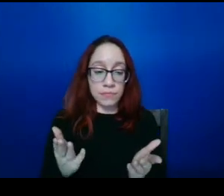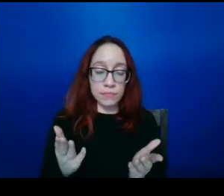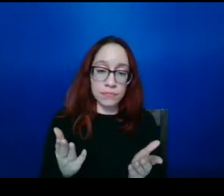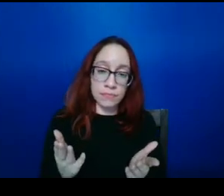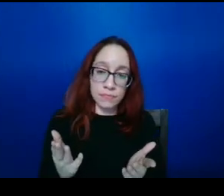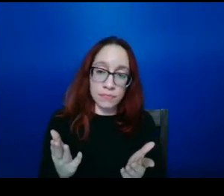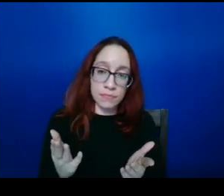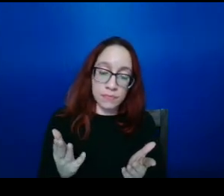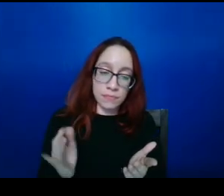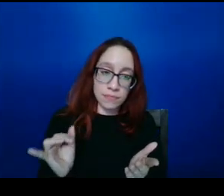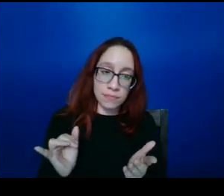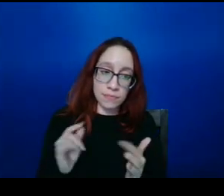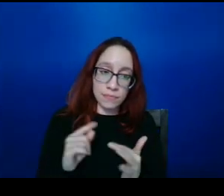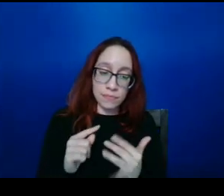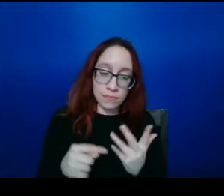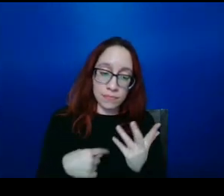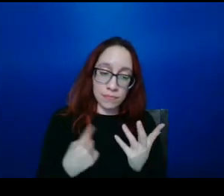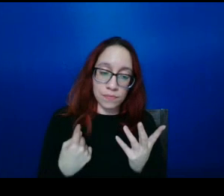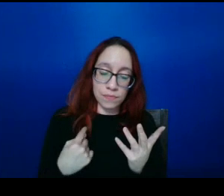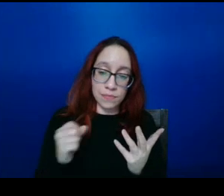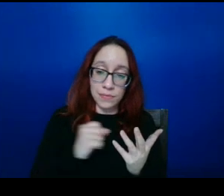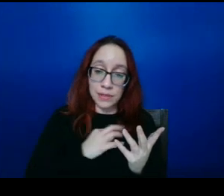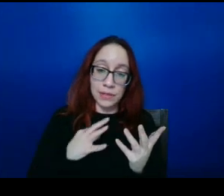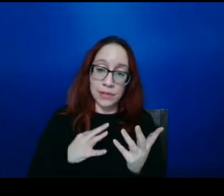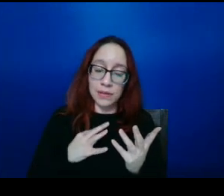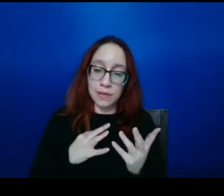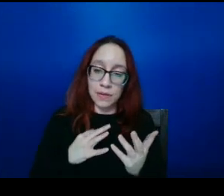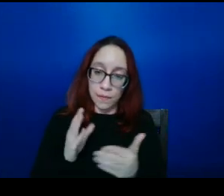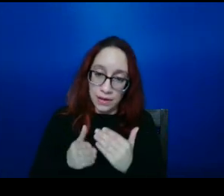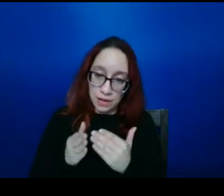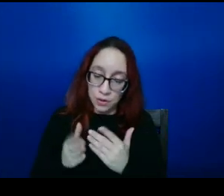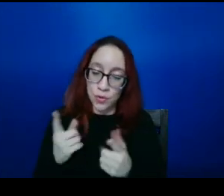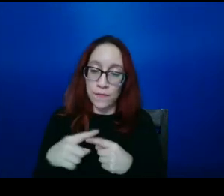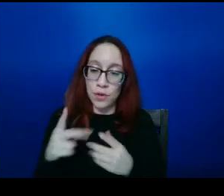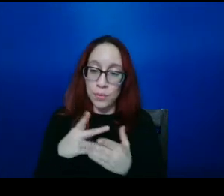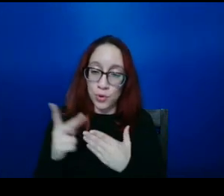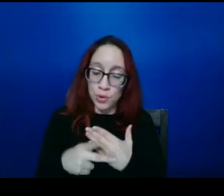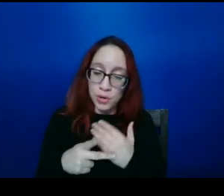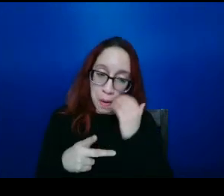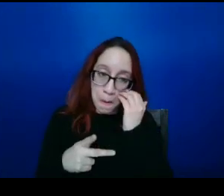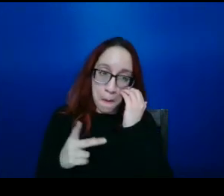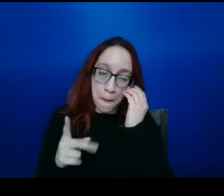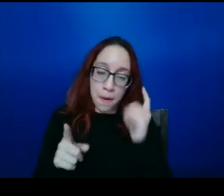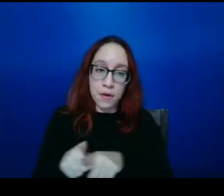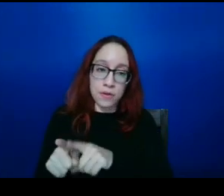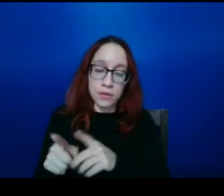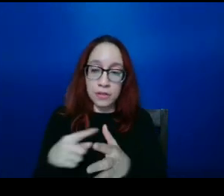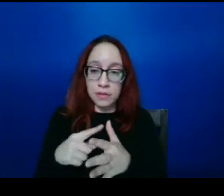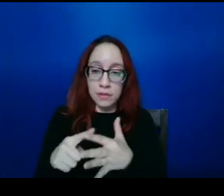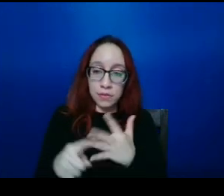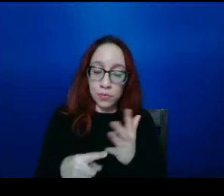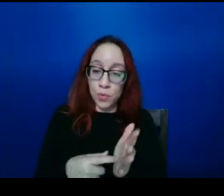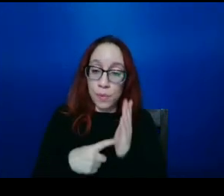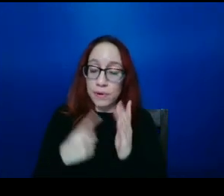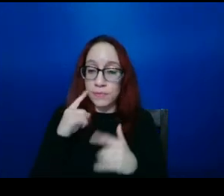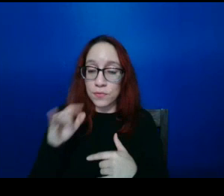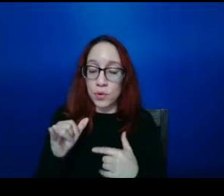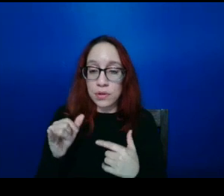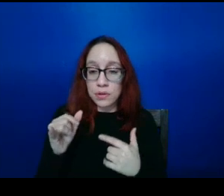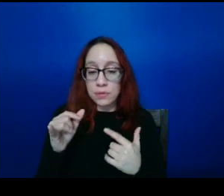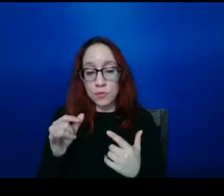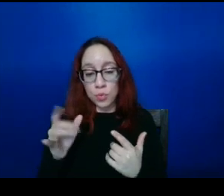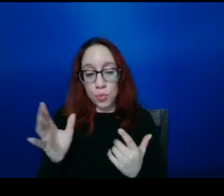is the items that staff would like to finalize for the program funding, as well as the eligibility requirements for the program.